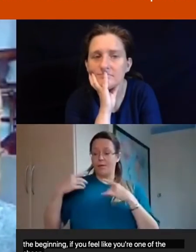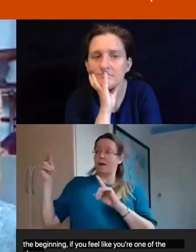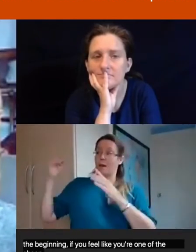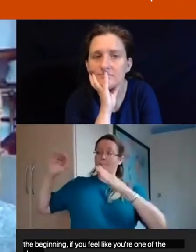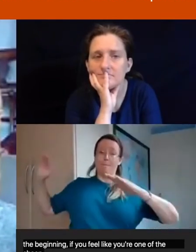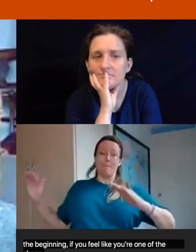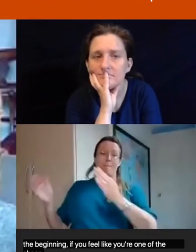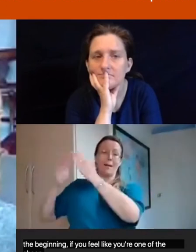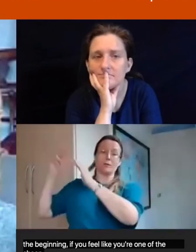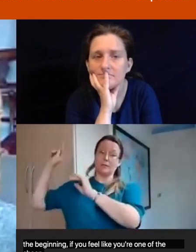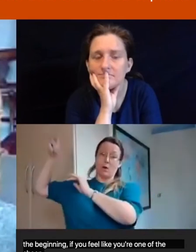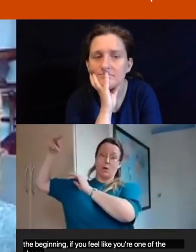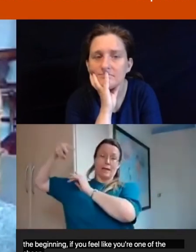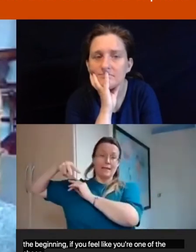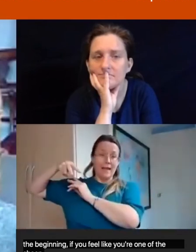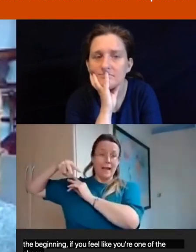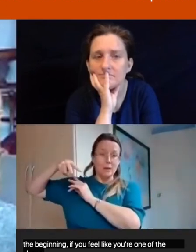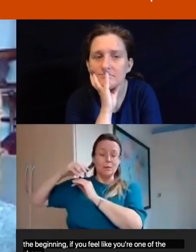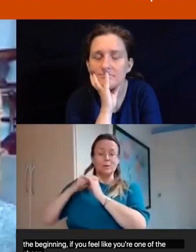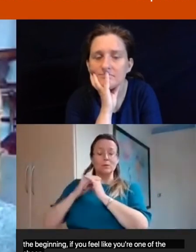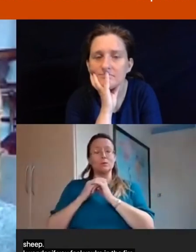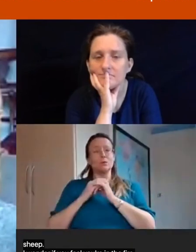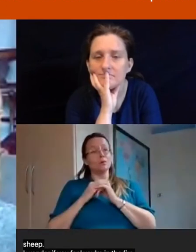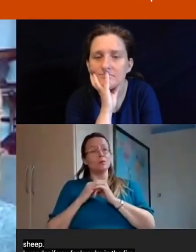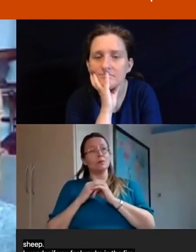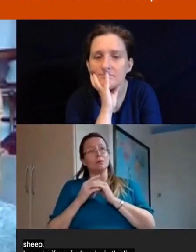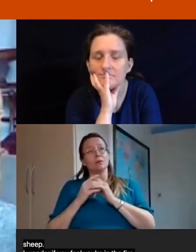mountain. I wonder if you're